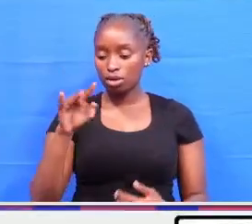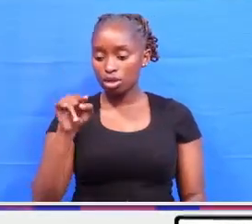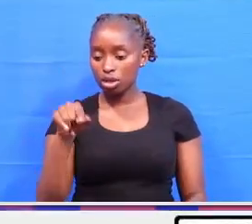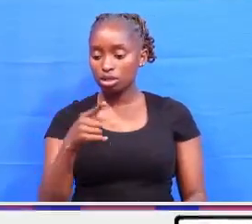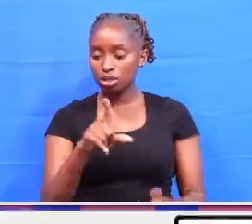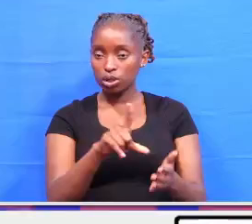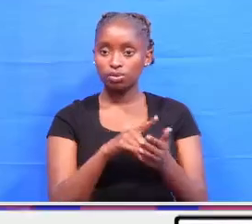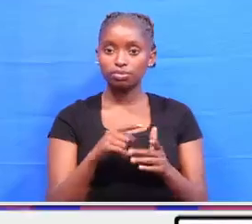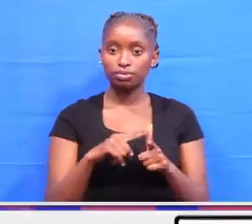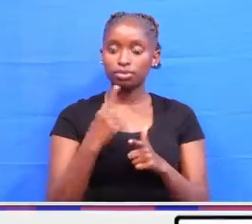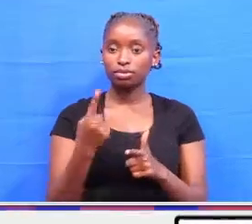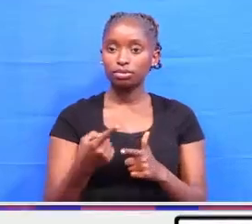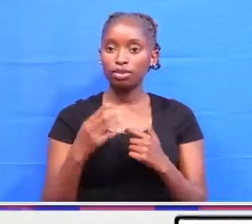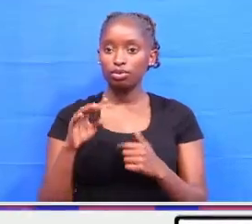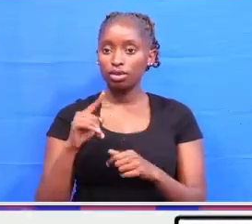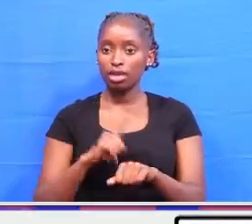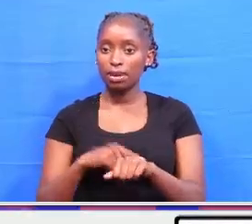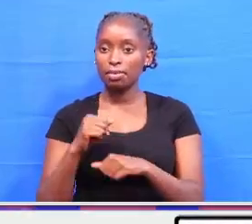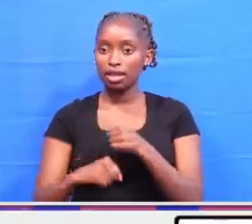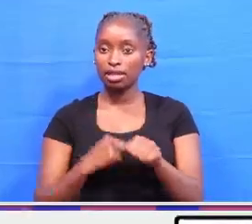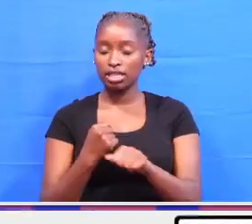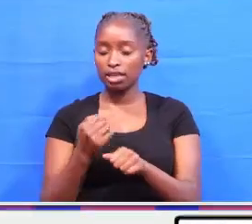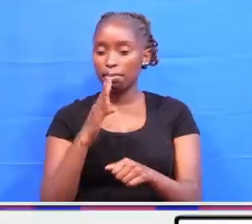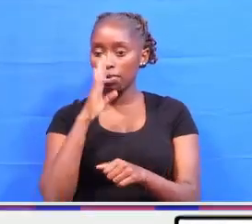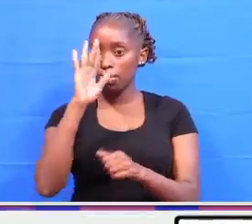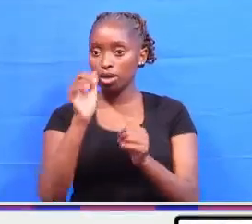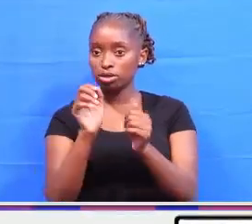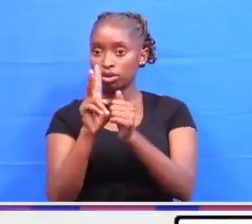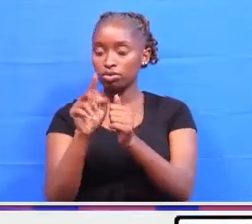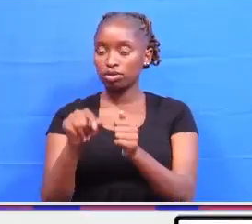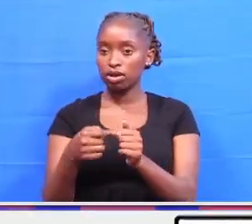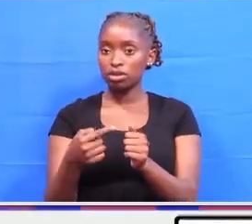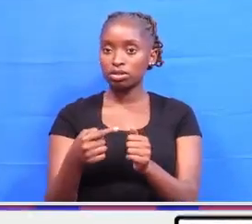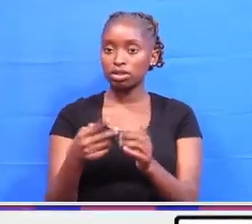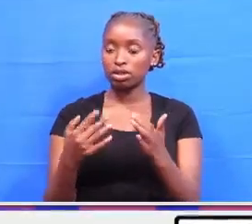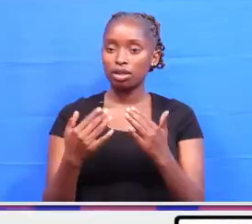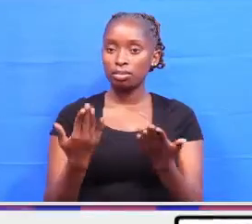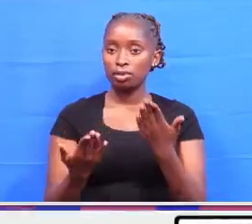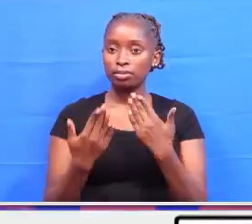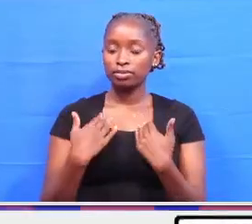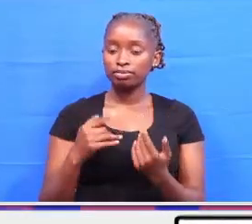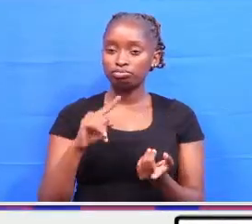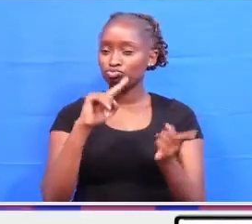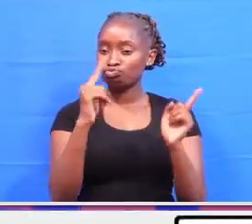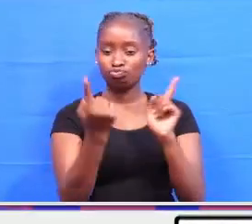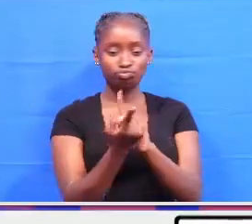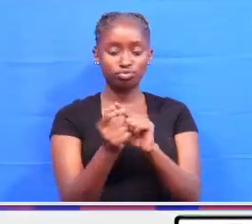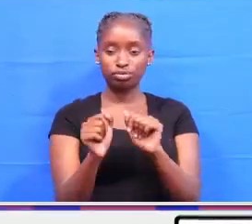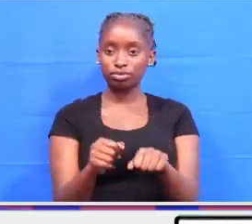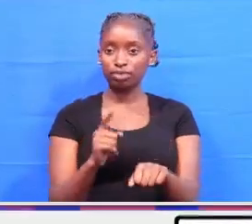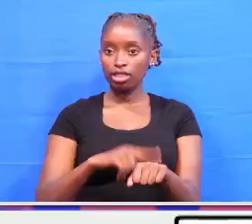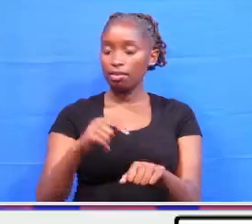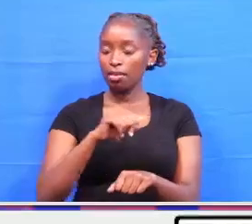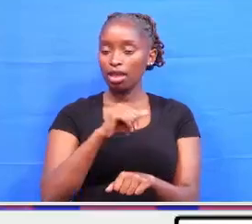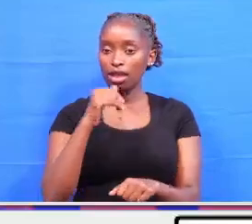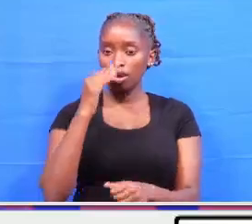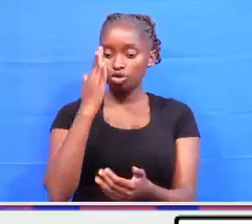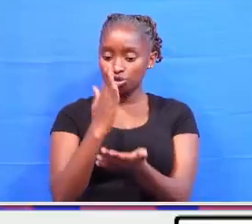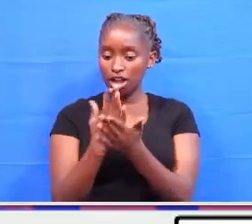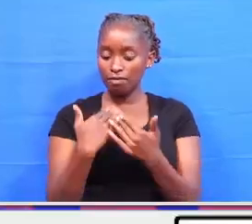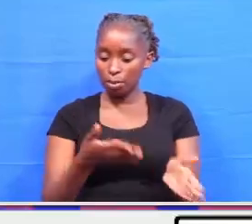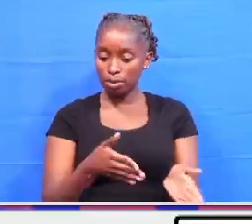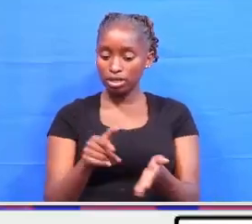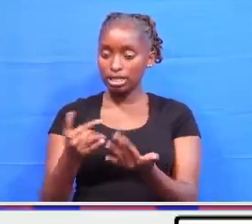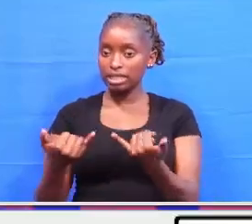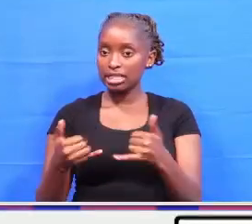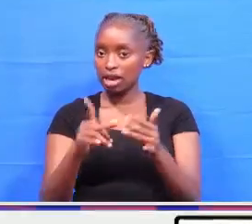borrow, mm-hmm, 4 times in a year, it will probably be 12,000, mm-hmm, in form of a loan. Right. So maybe we flip it sometimes, in as much as these opportunities to borrow